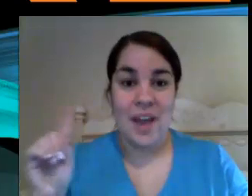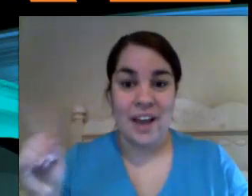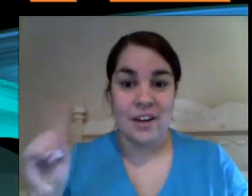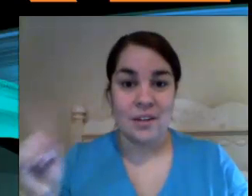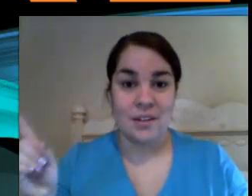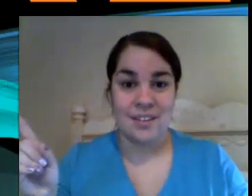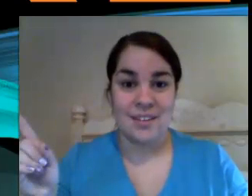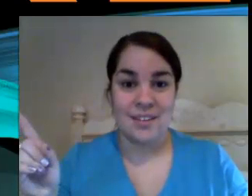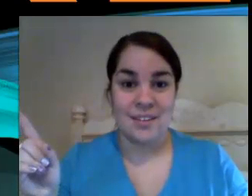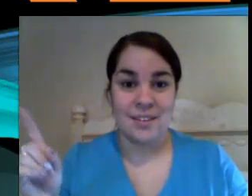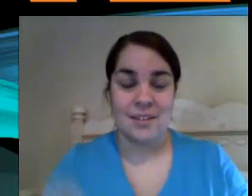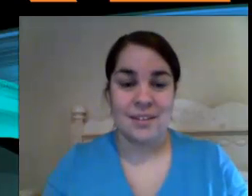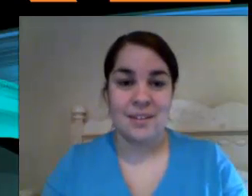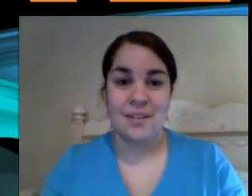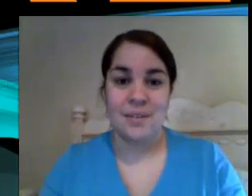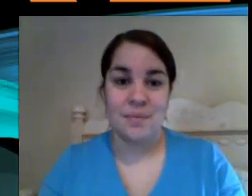Where?